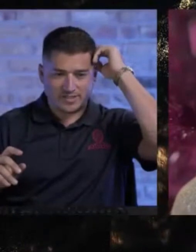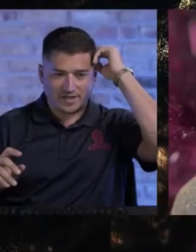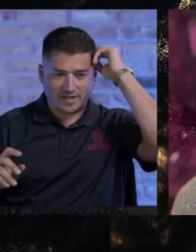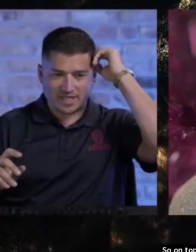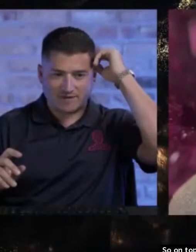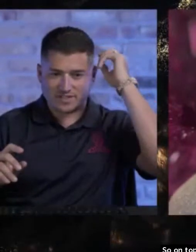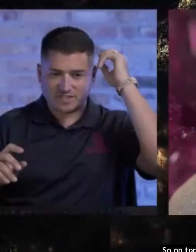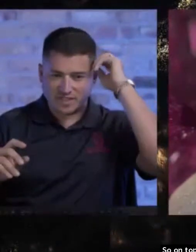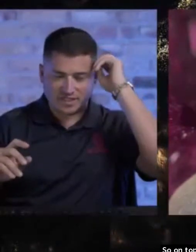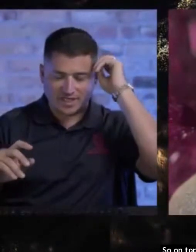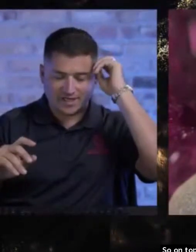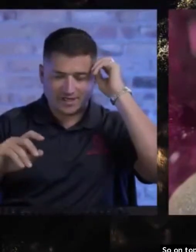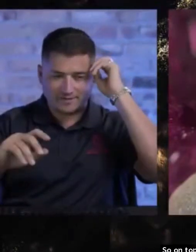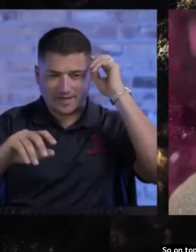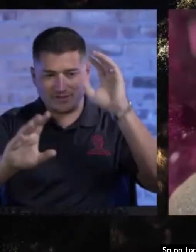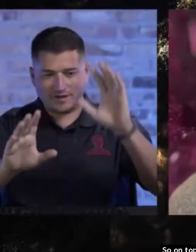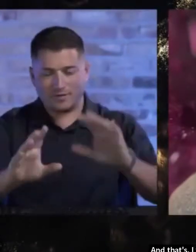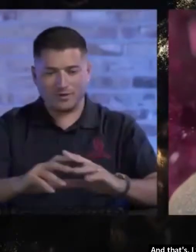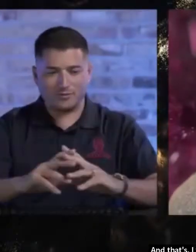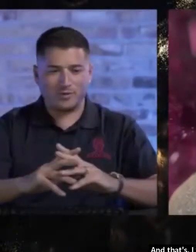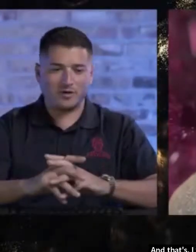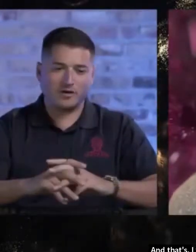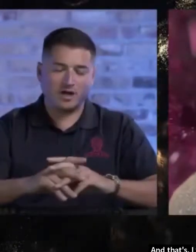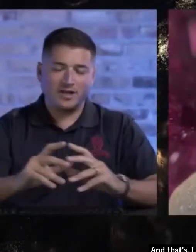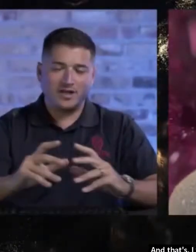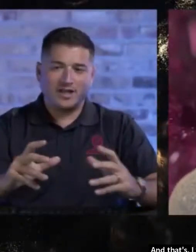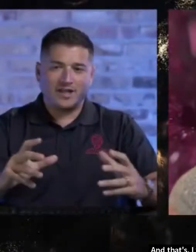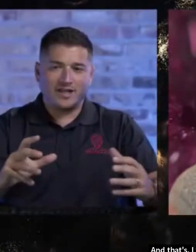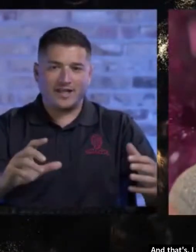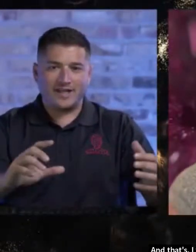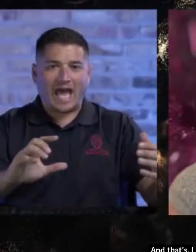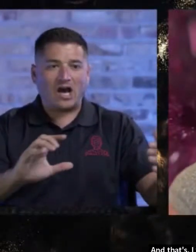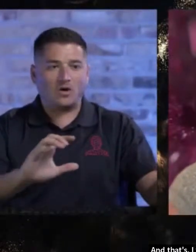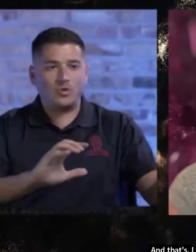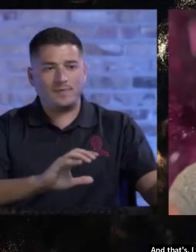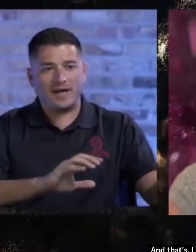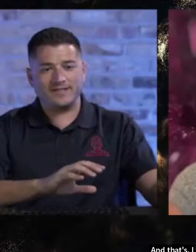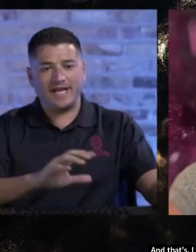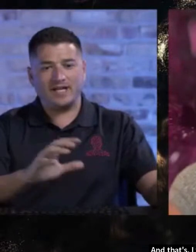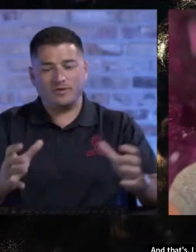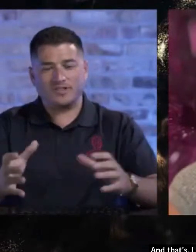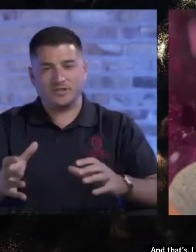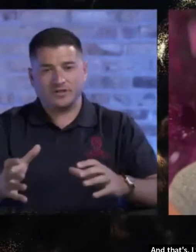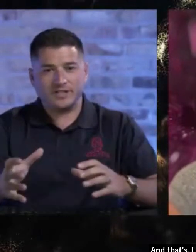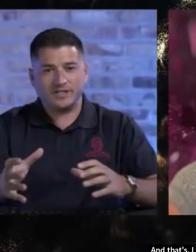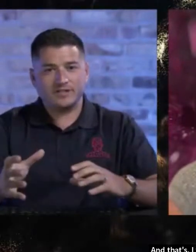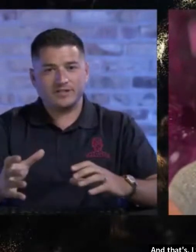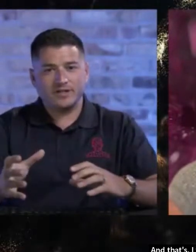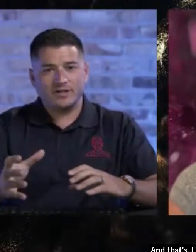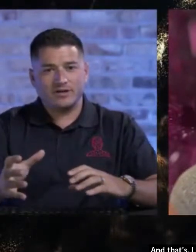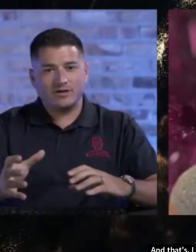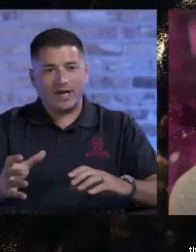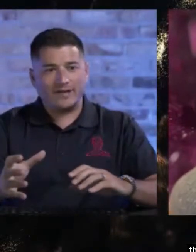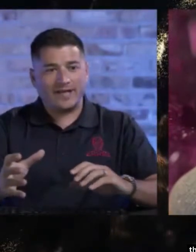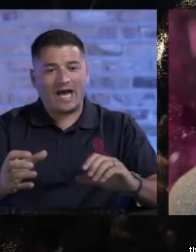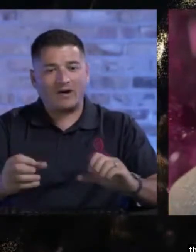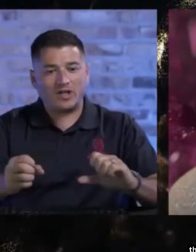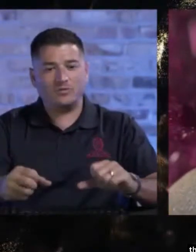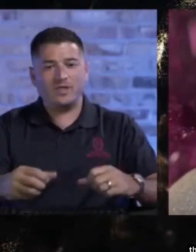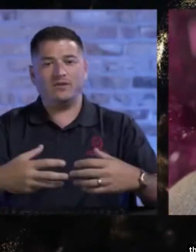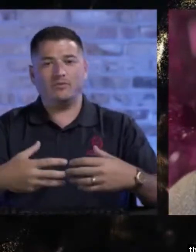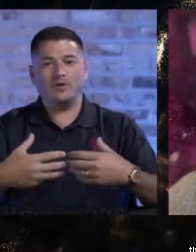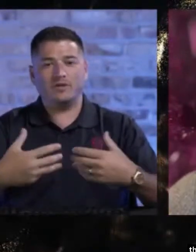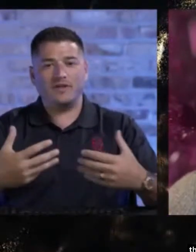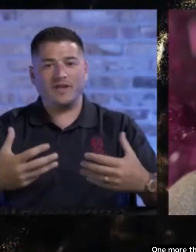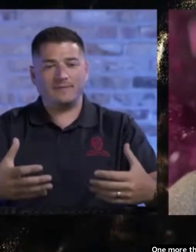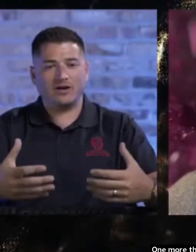as we kind of close out this conversation um I do have one more one more thought how can we pair data with stories right like